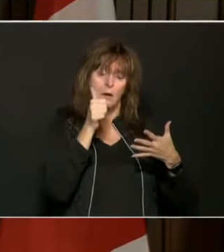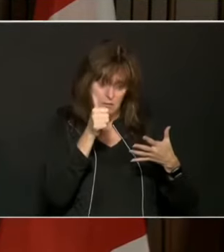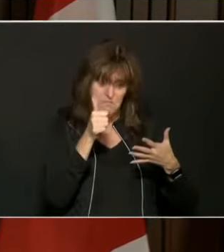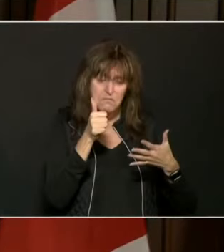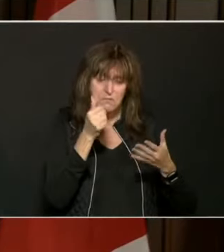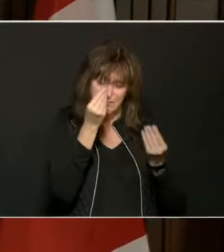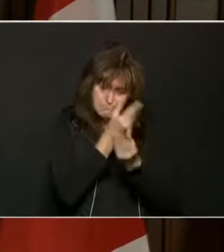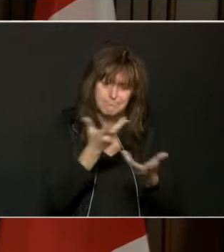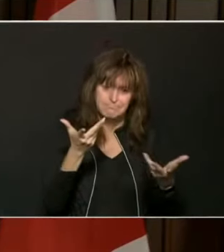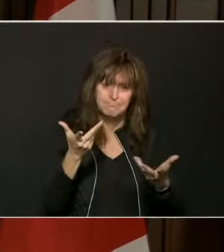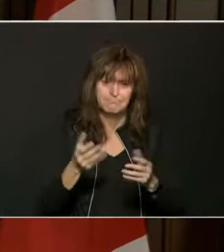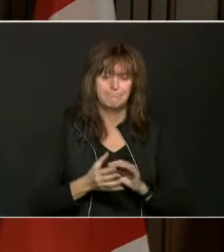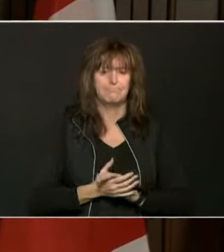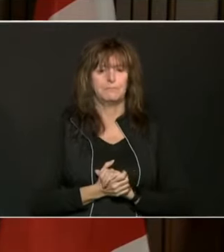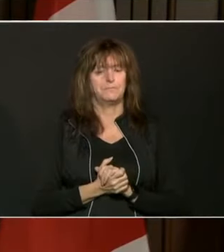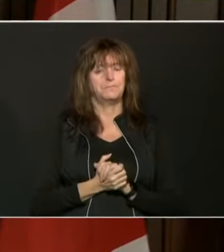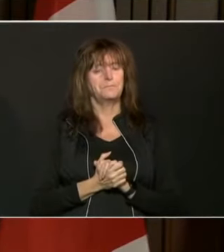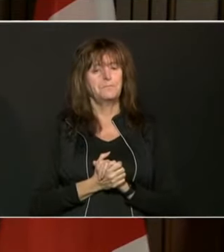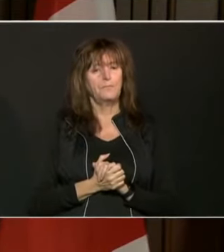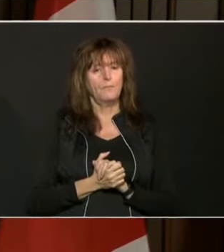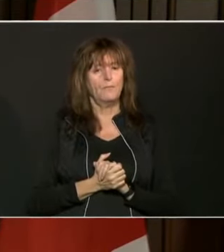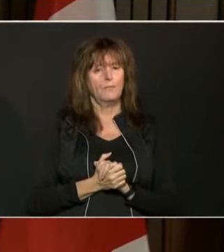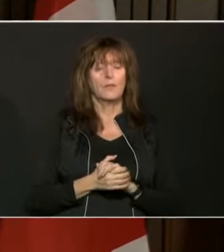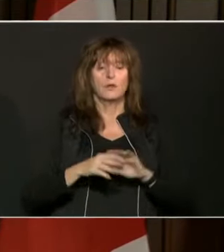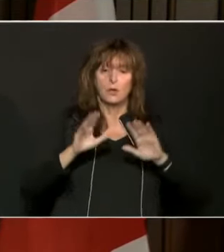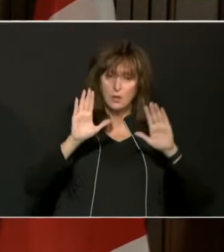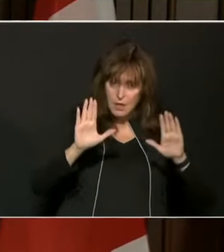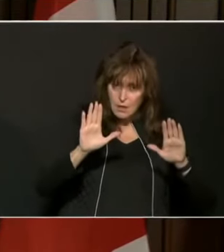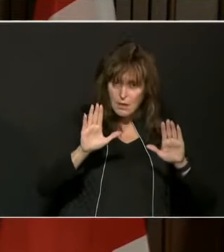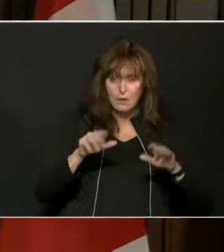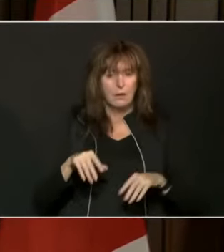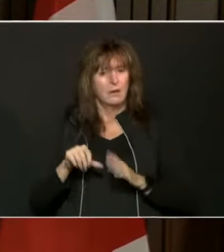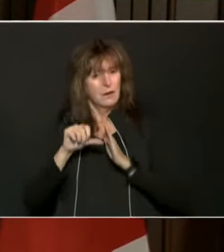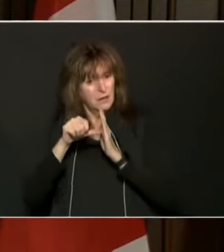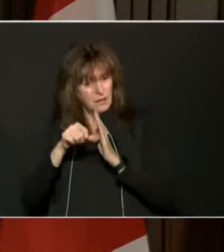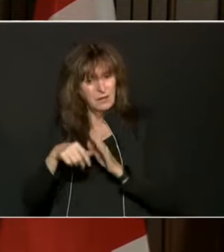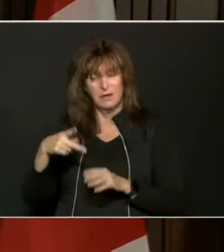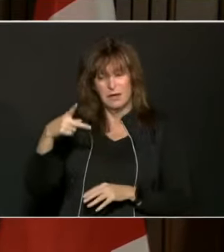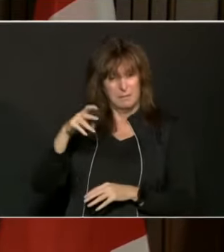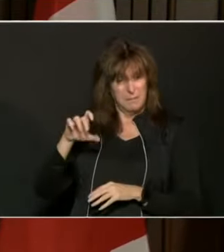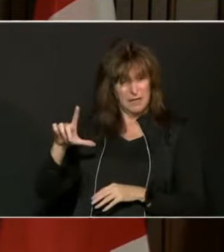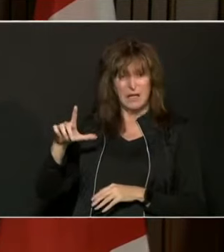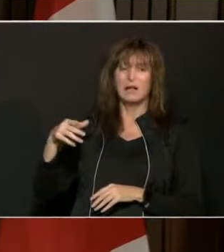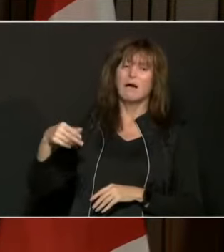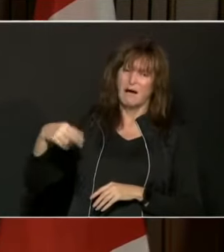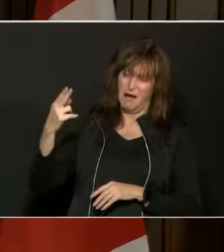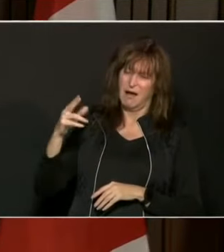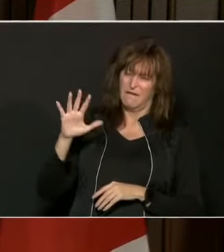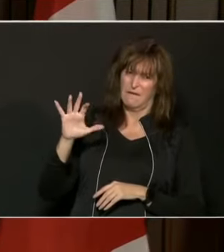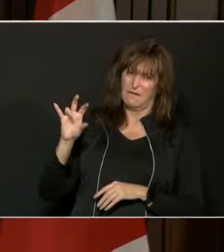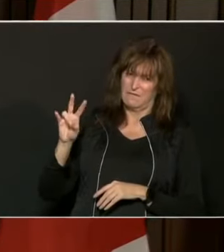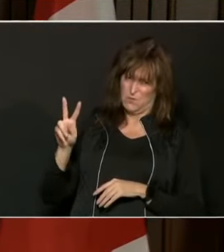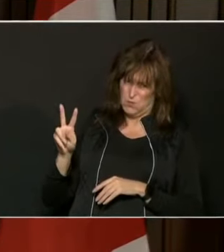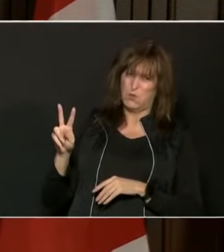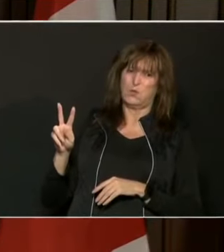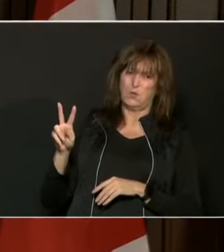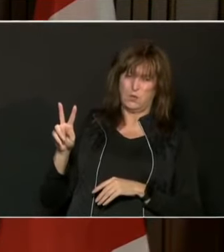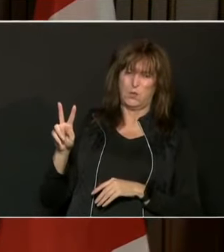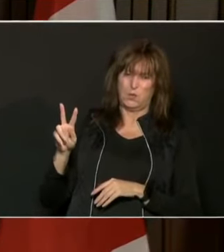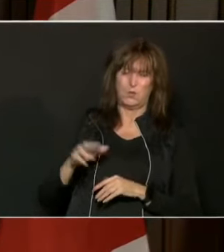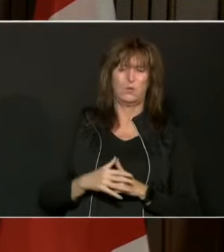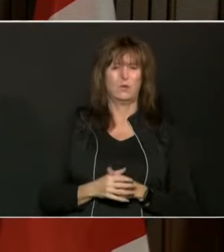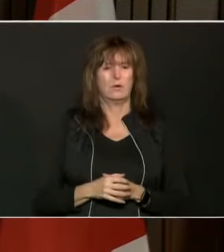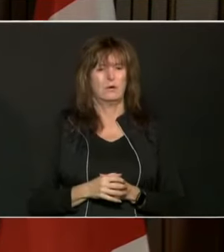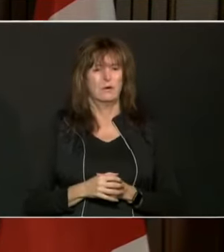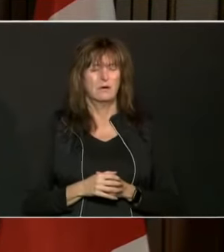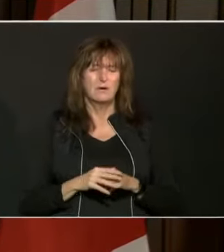Again, the cases in Peel are the highest with 572. And as Dr. Huyer alluded to, we still experience, unfortunately,